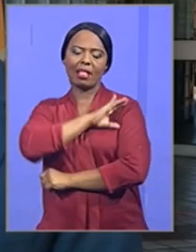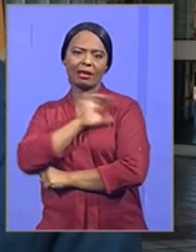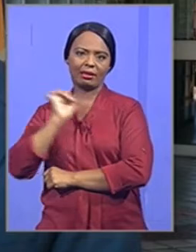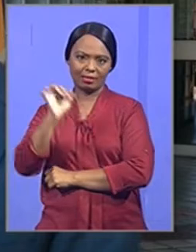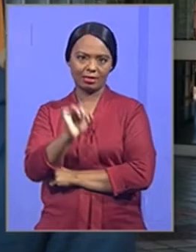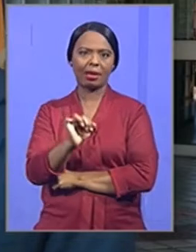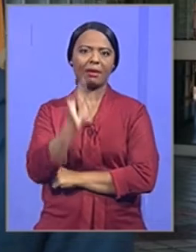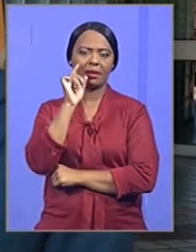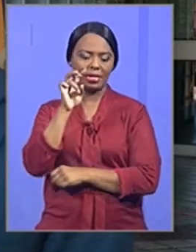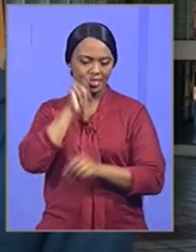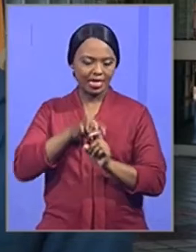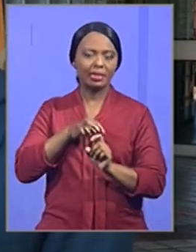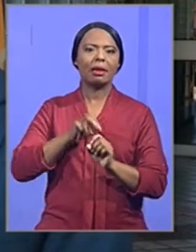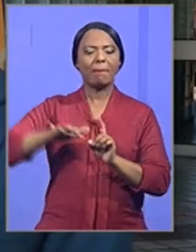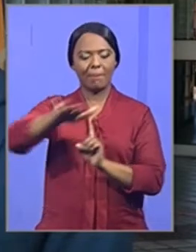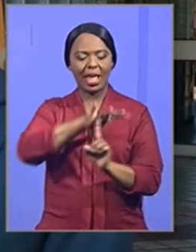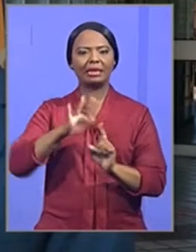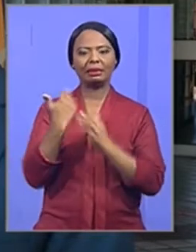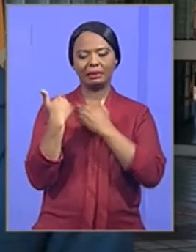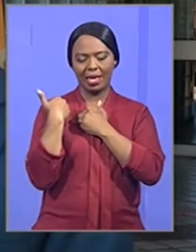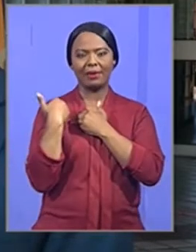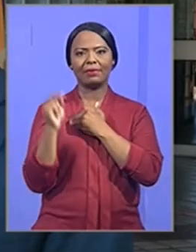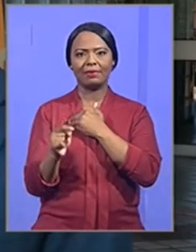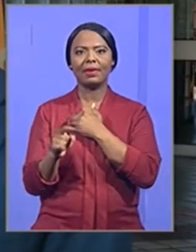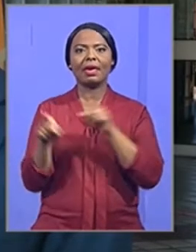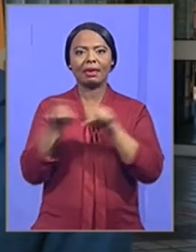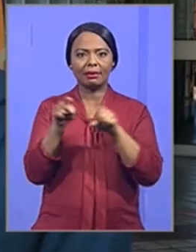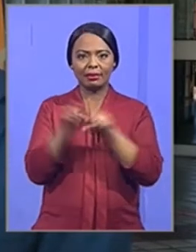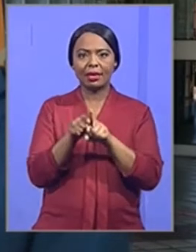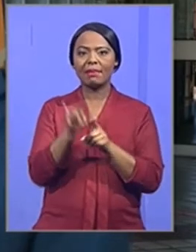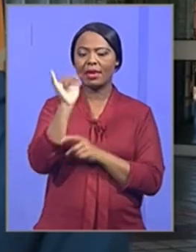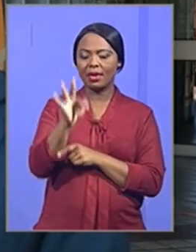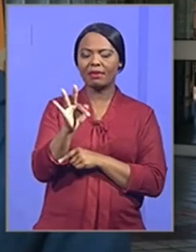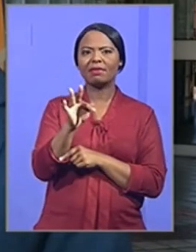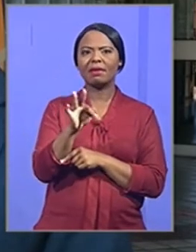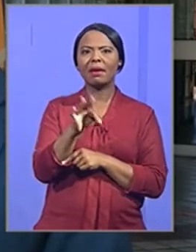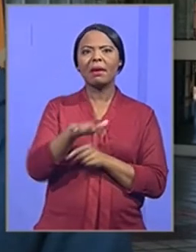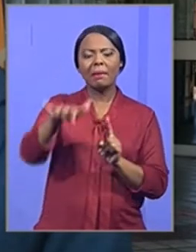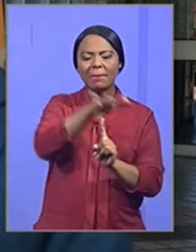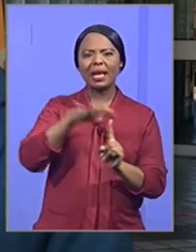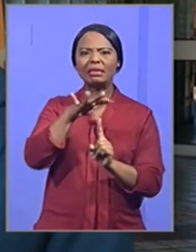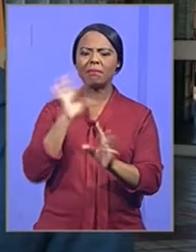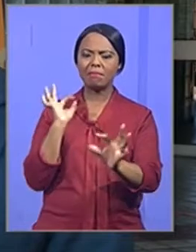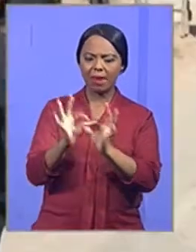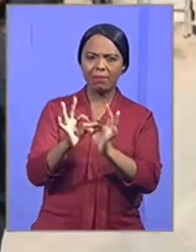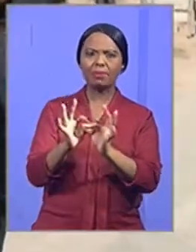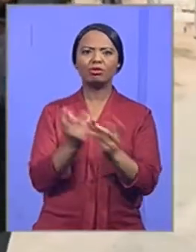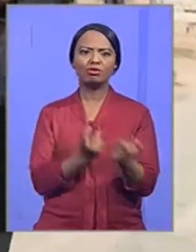also trade where it's demarcated, where it's proper to